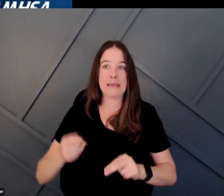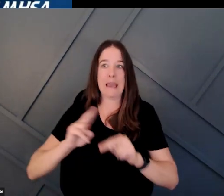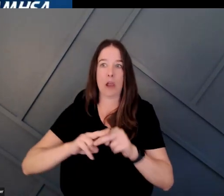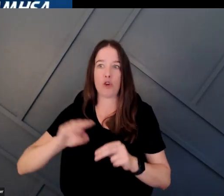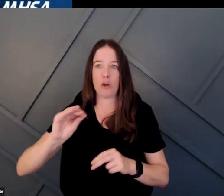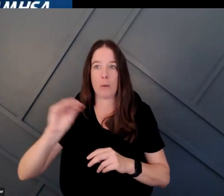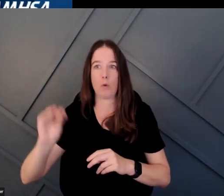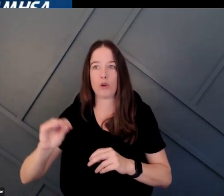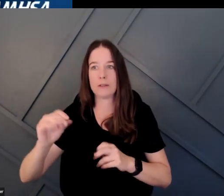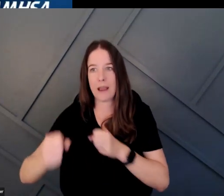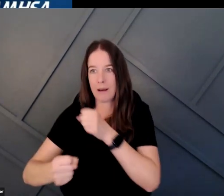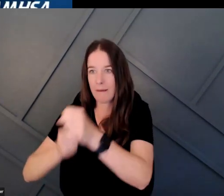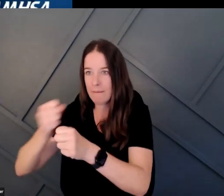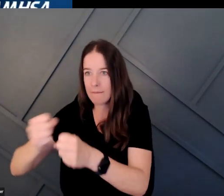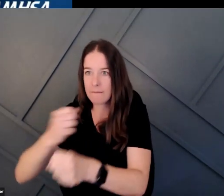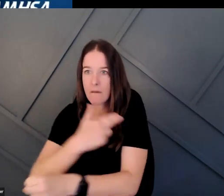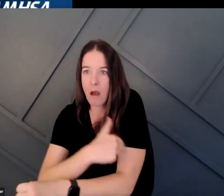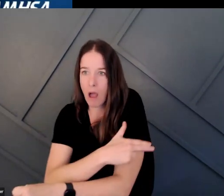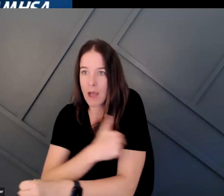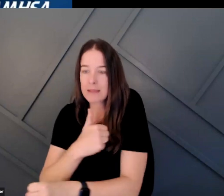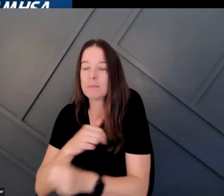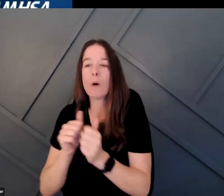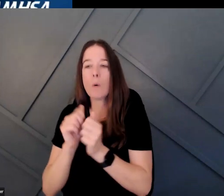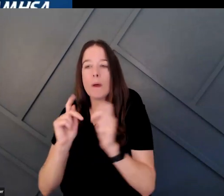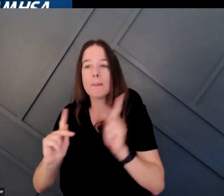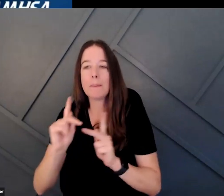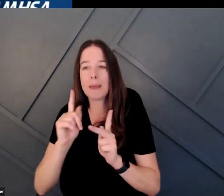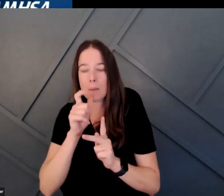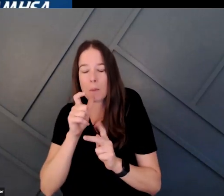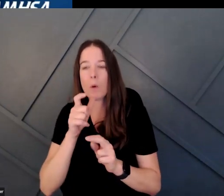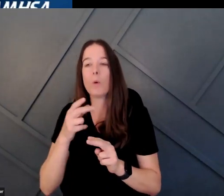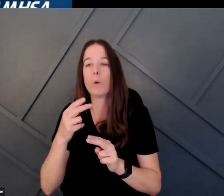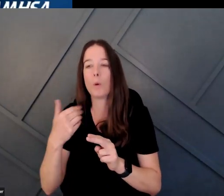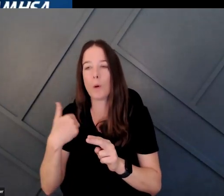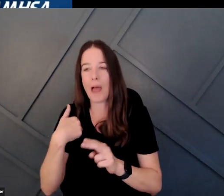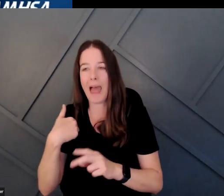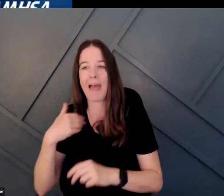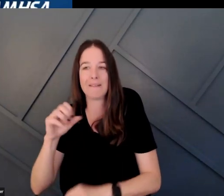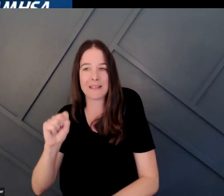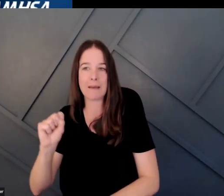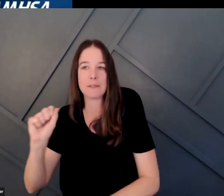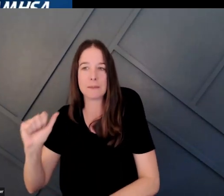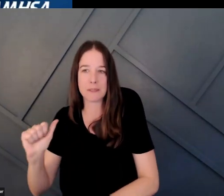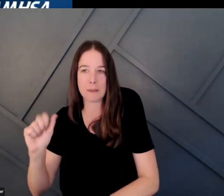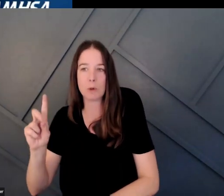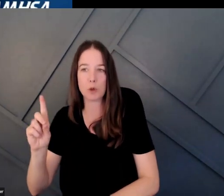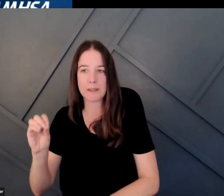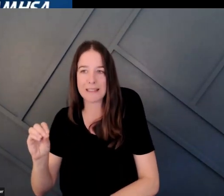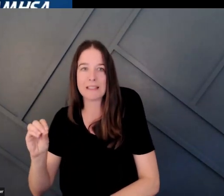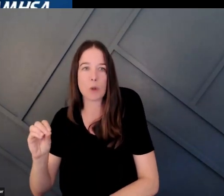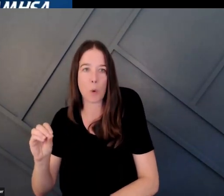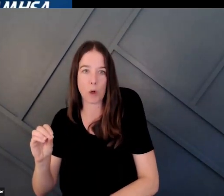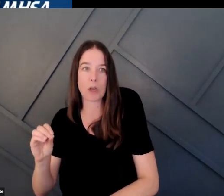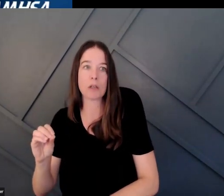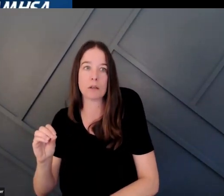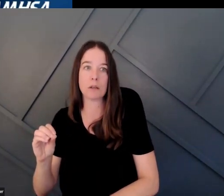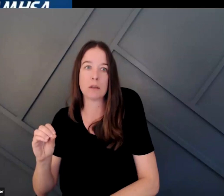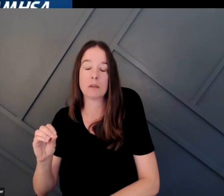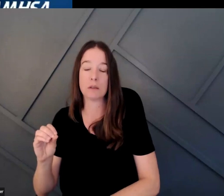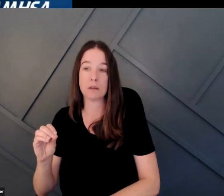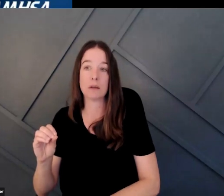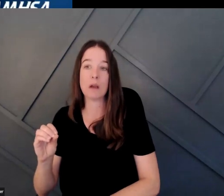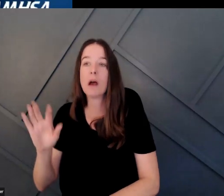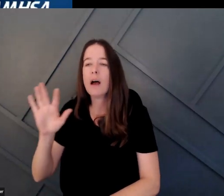categories of acute psychiatric and substance use disorders in extreme heat events. Well, that was a lot of data. I know it's